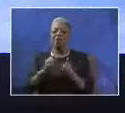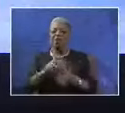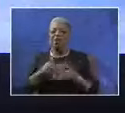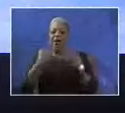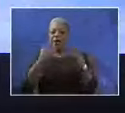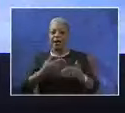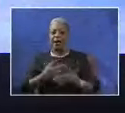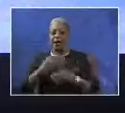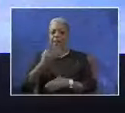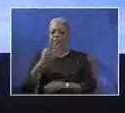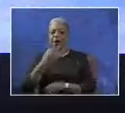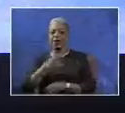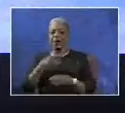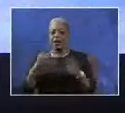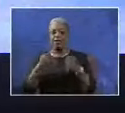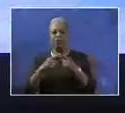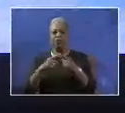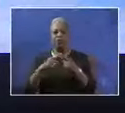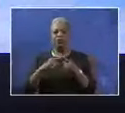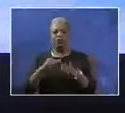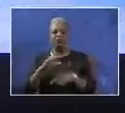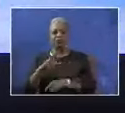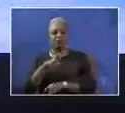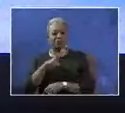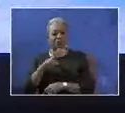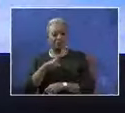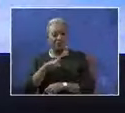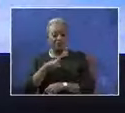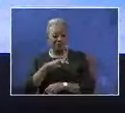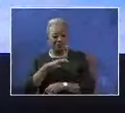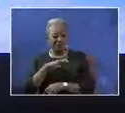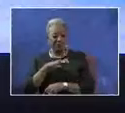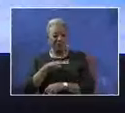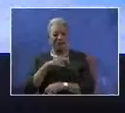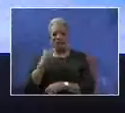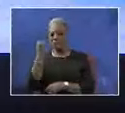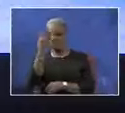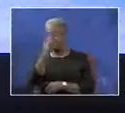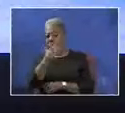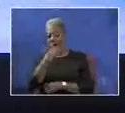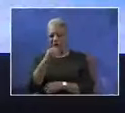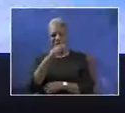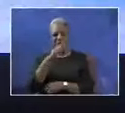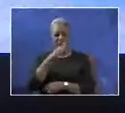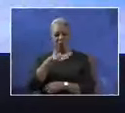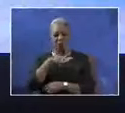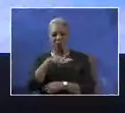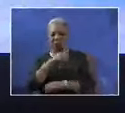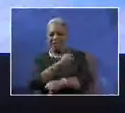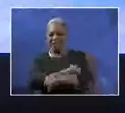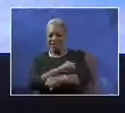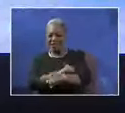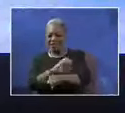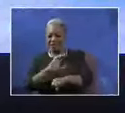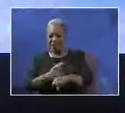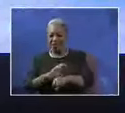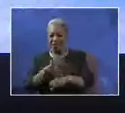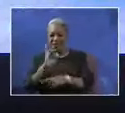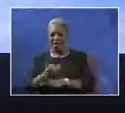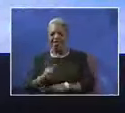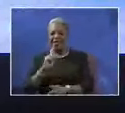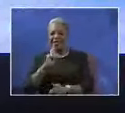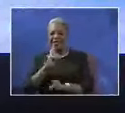of the finest, most wonderful, most beautiful women in St. Stephen Church, and that's Miss Sister